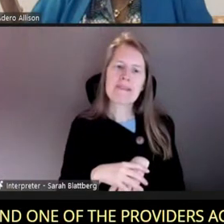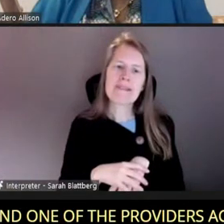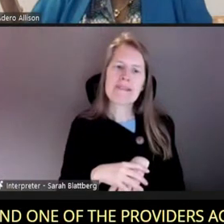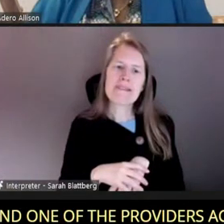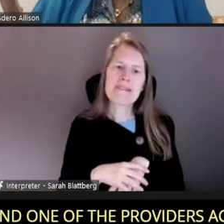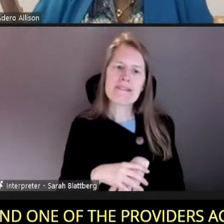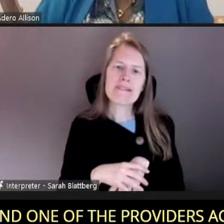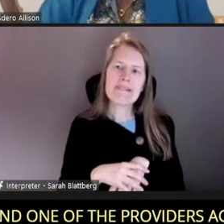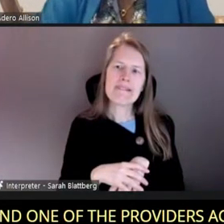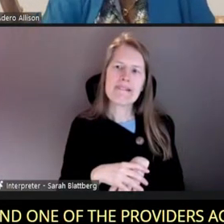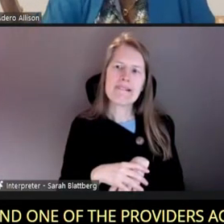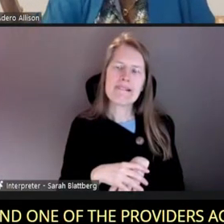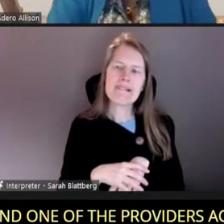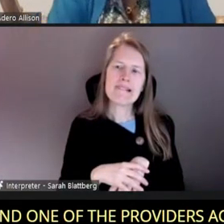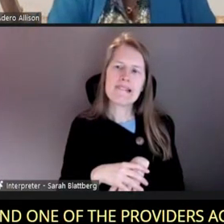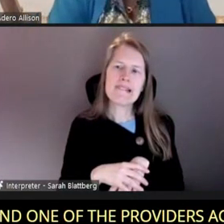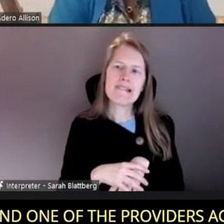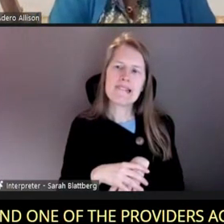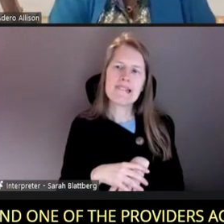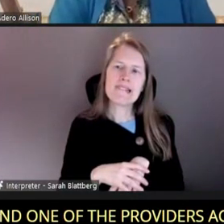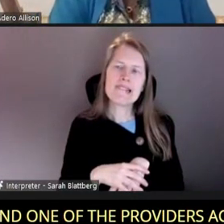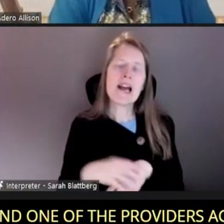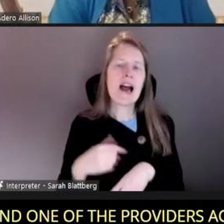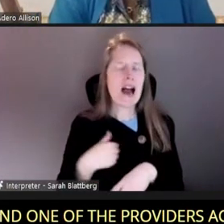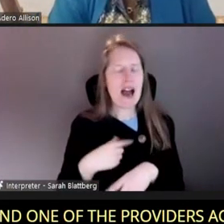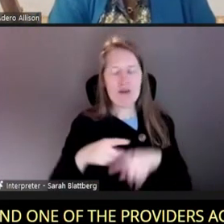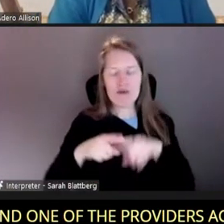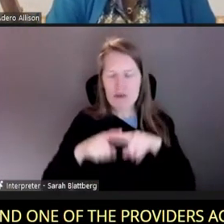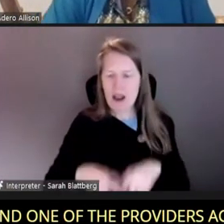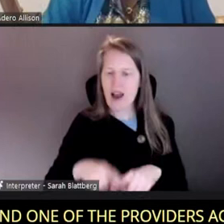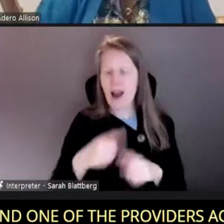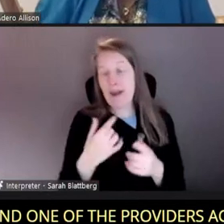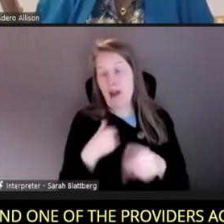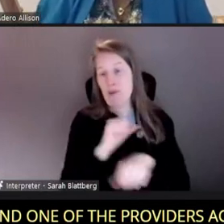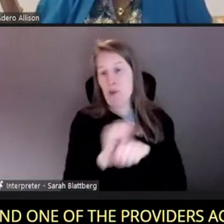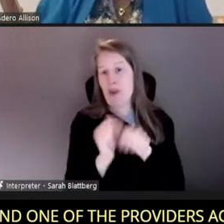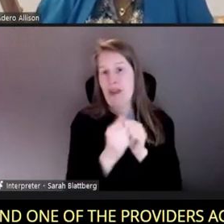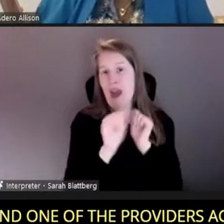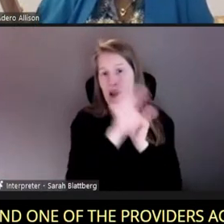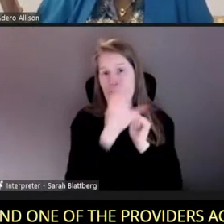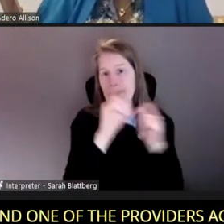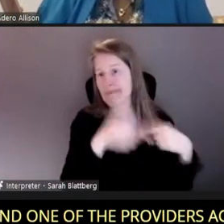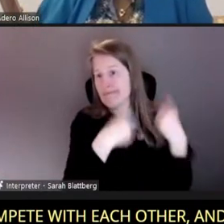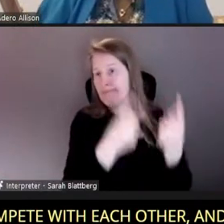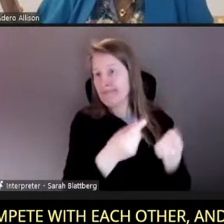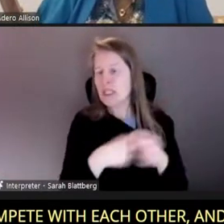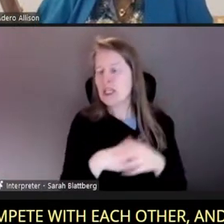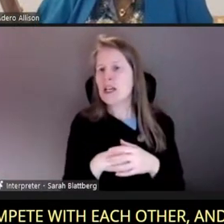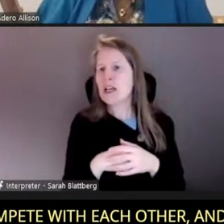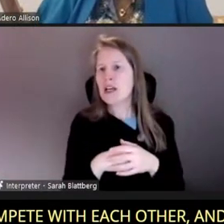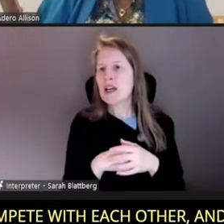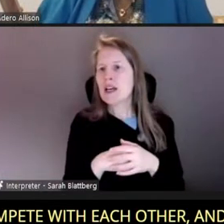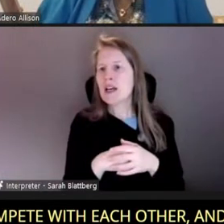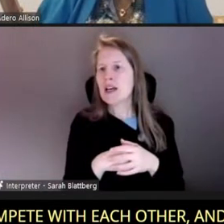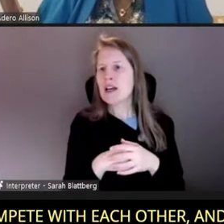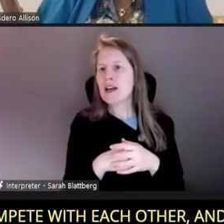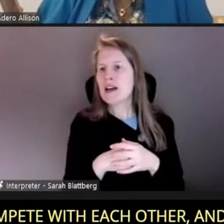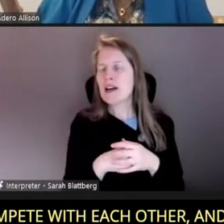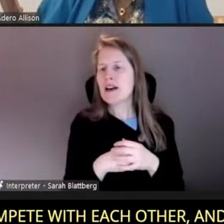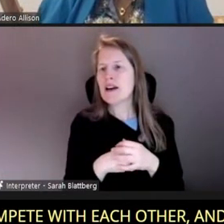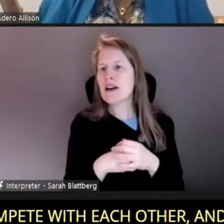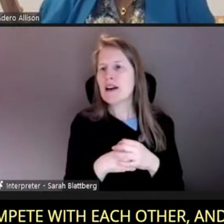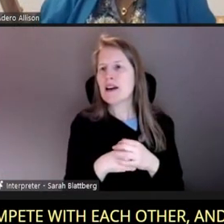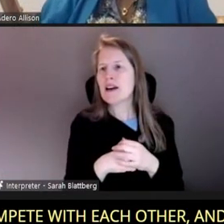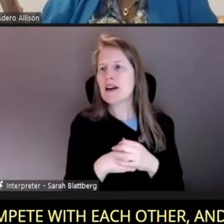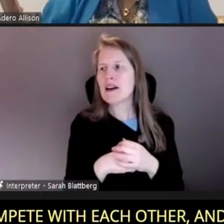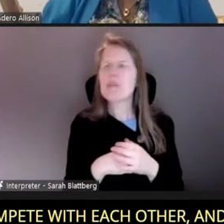you know, service, I have come to rely on this provider. And honestly, the way I found out that they're good is not by